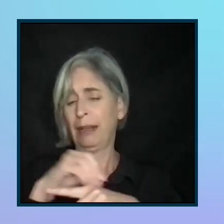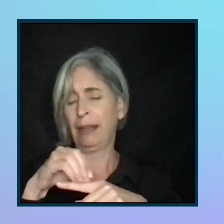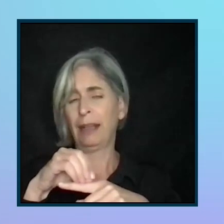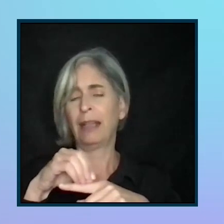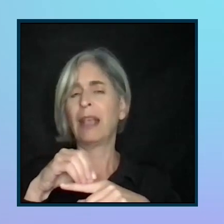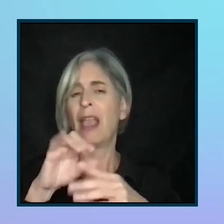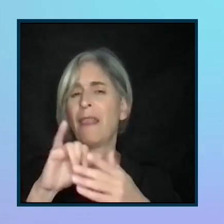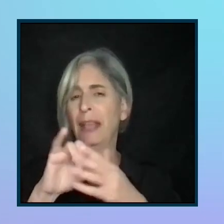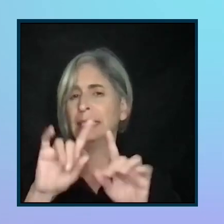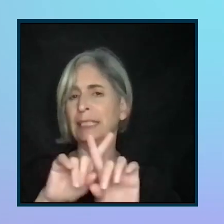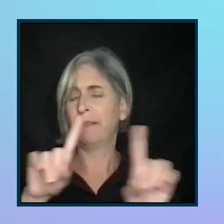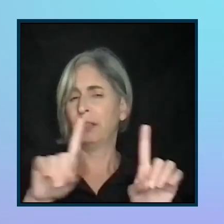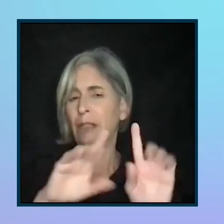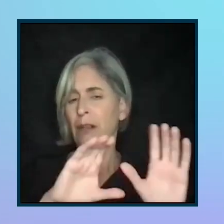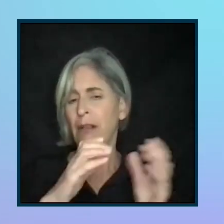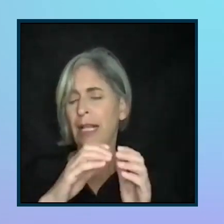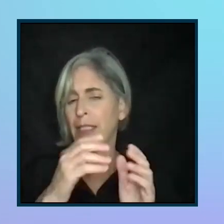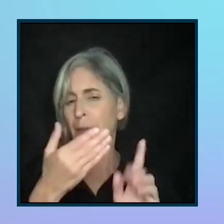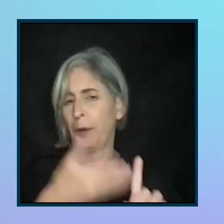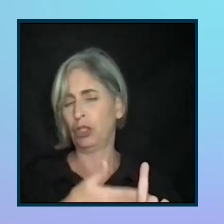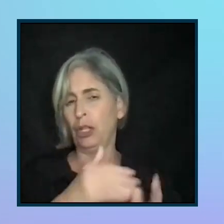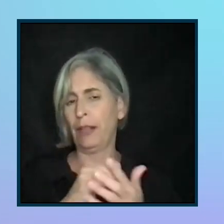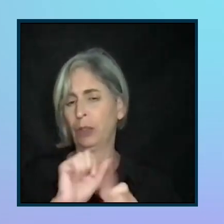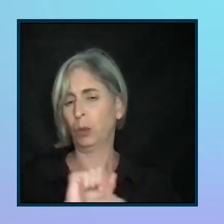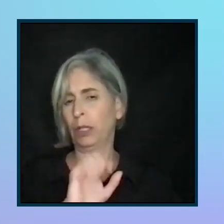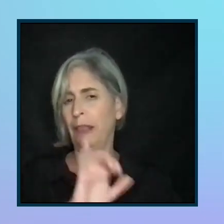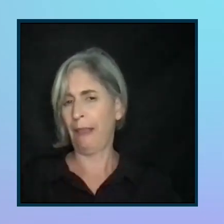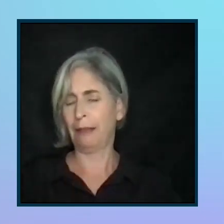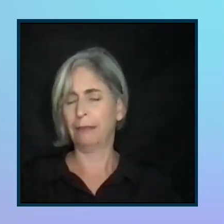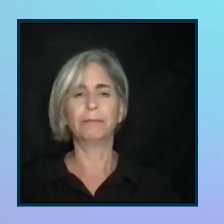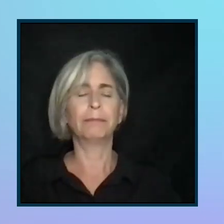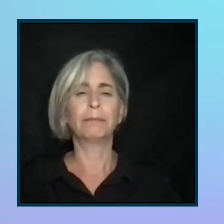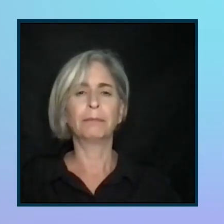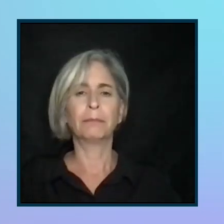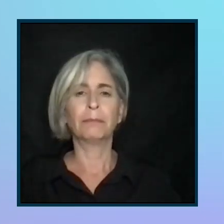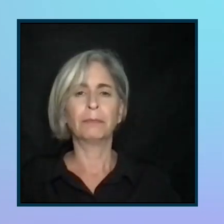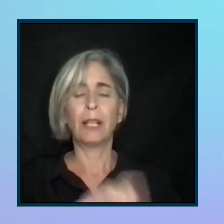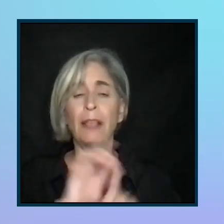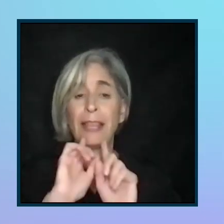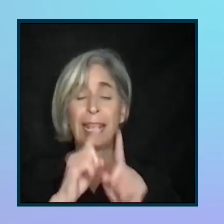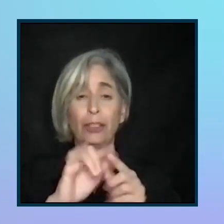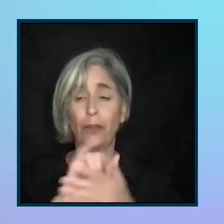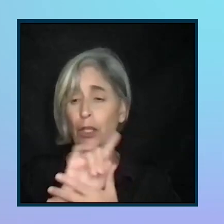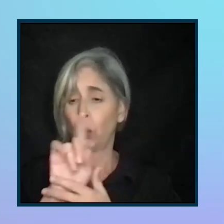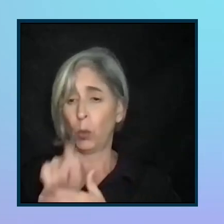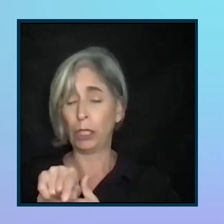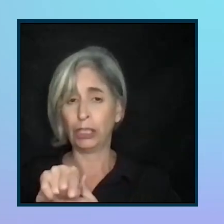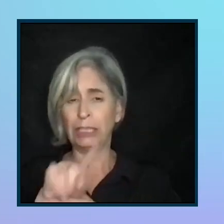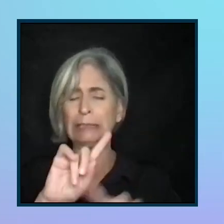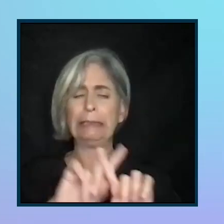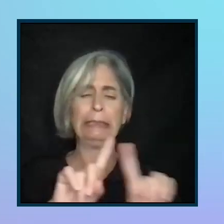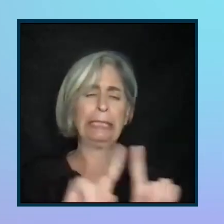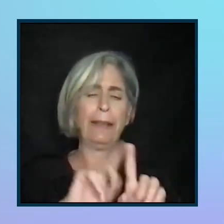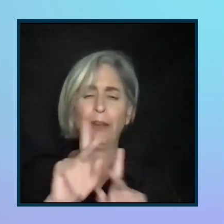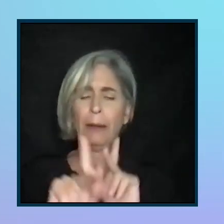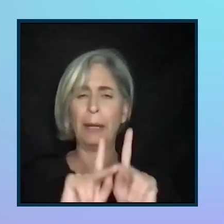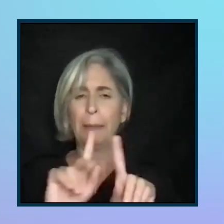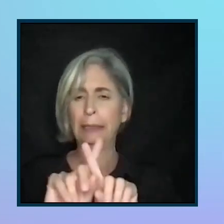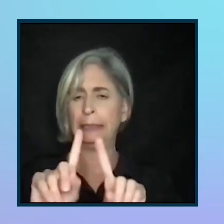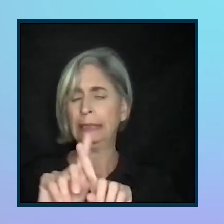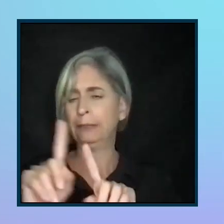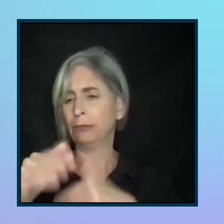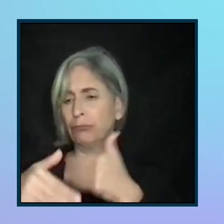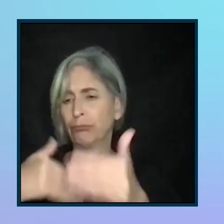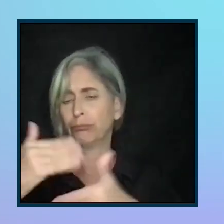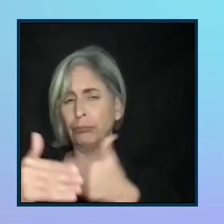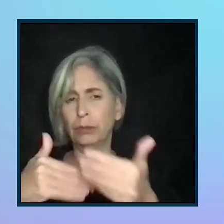different class of person that is working that. So the answer to the question is we have different people at different stages